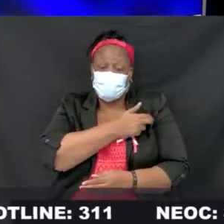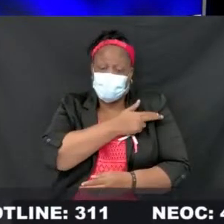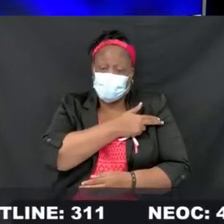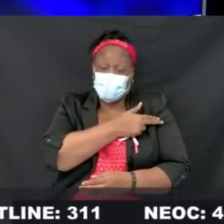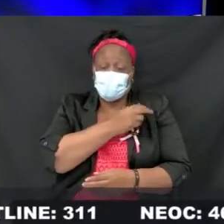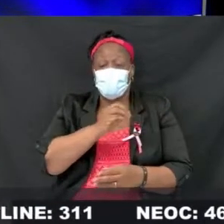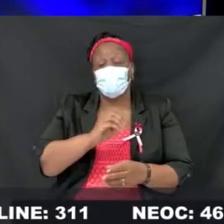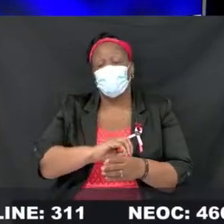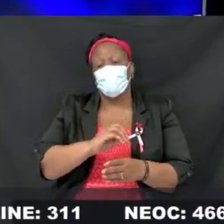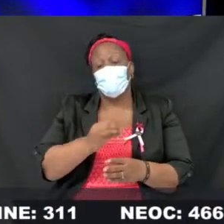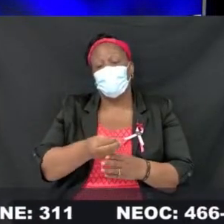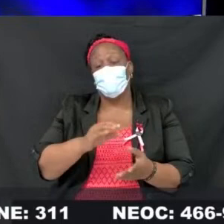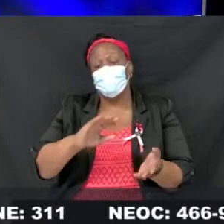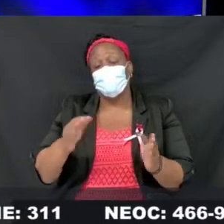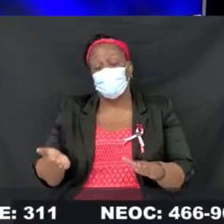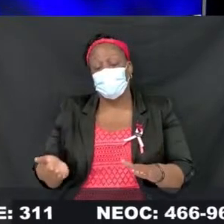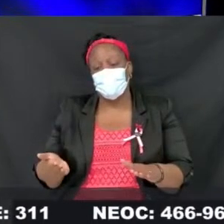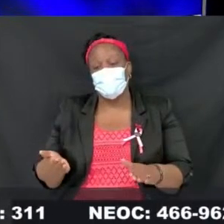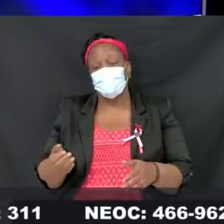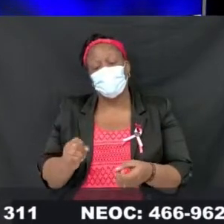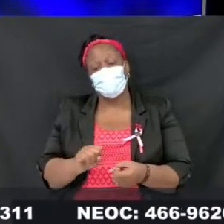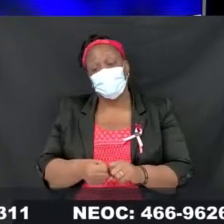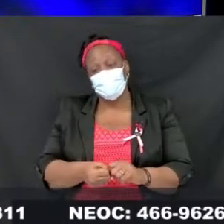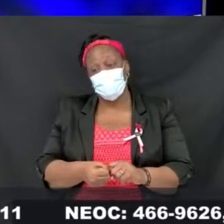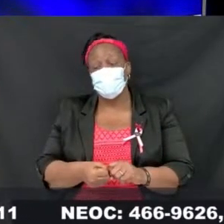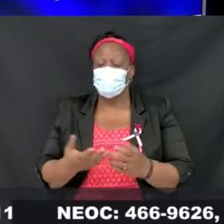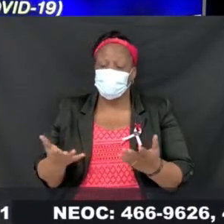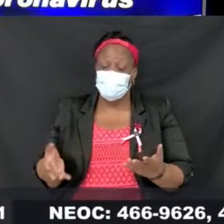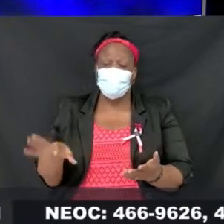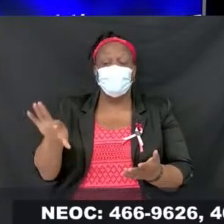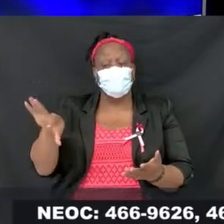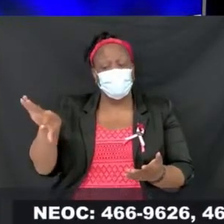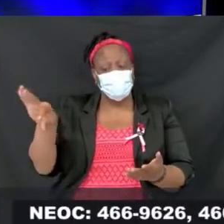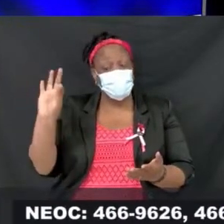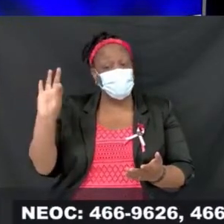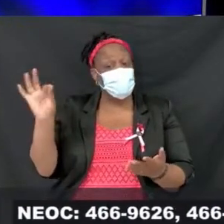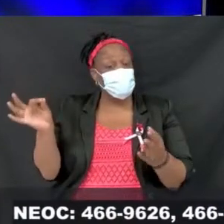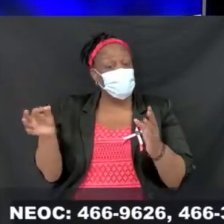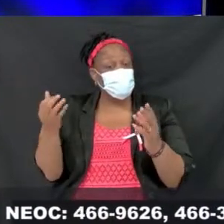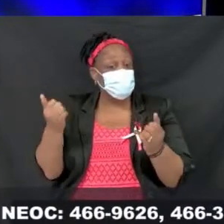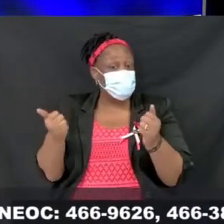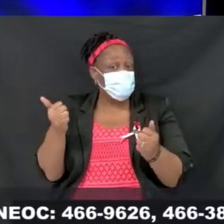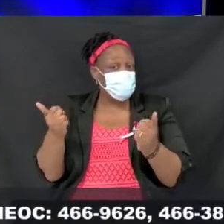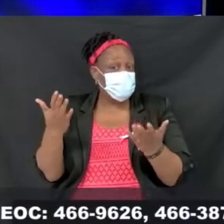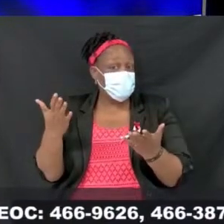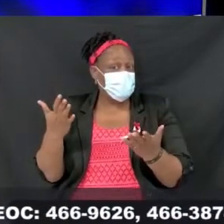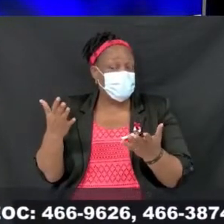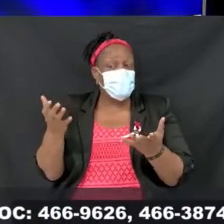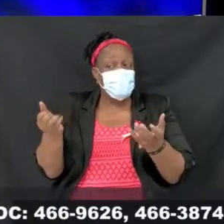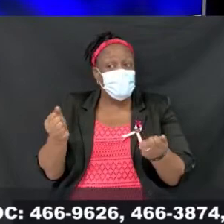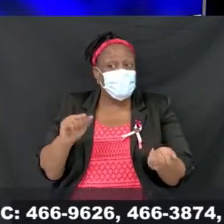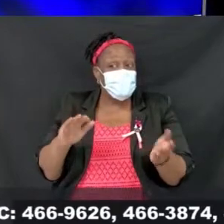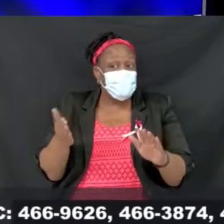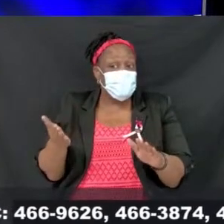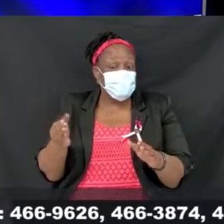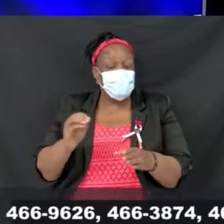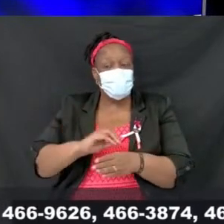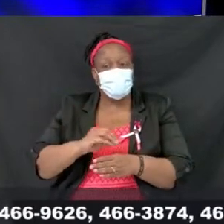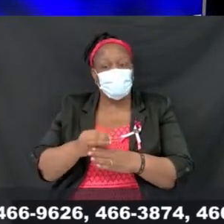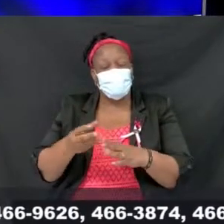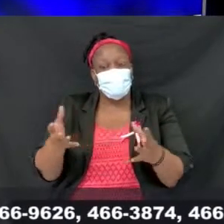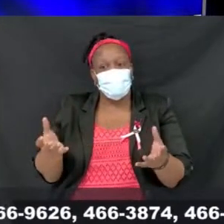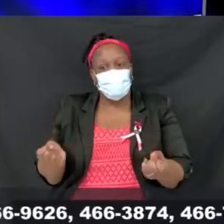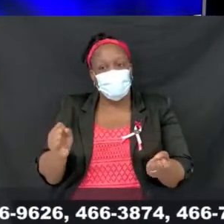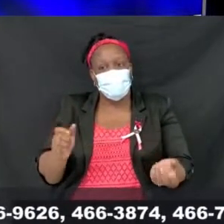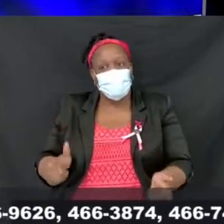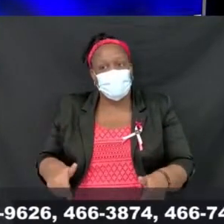you run the risk of losing your life. And that's the choice that persons have to make. And we have been pleading with persons for months